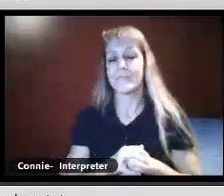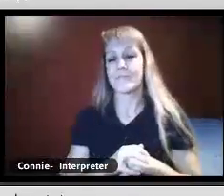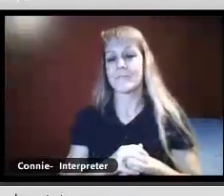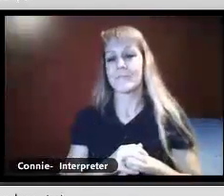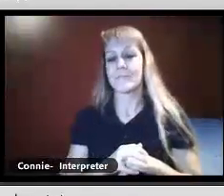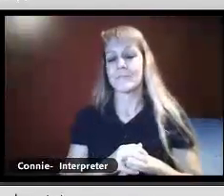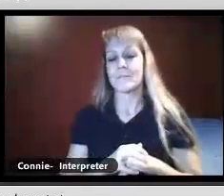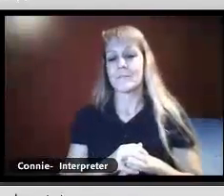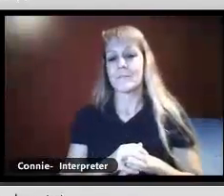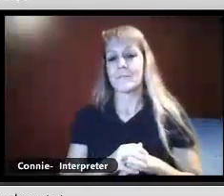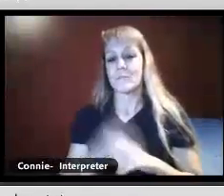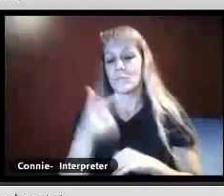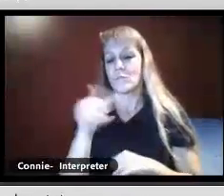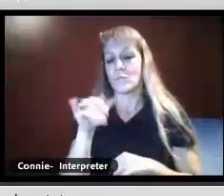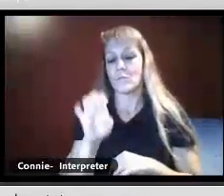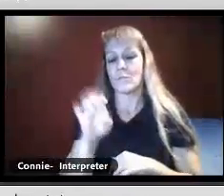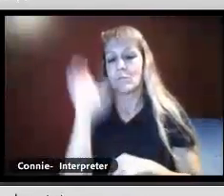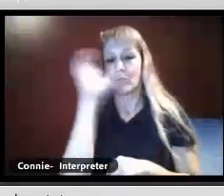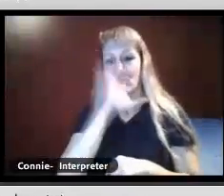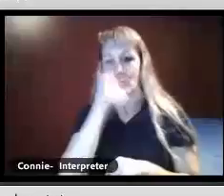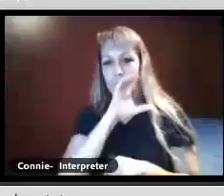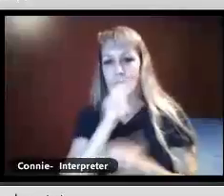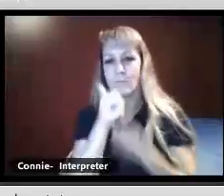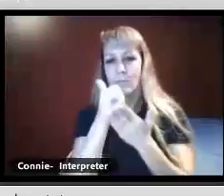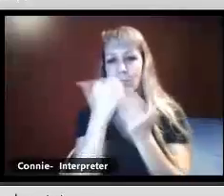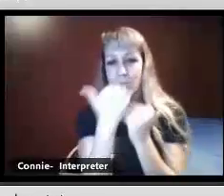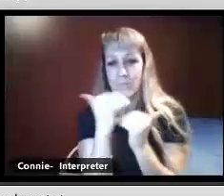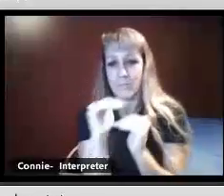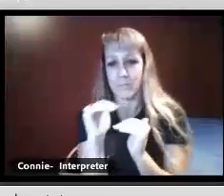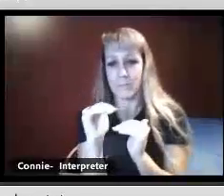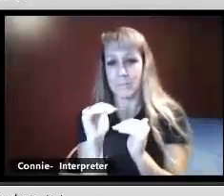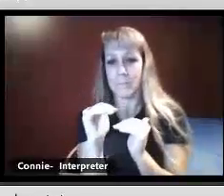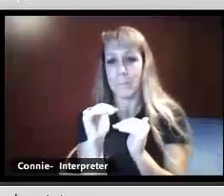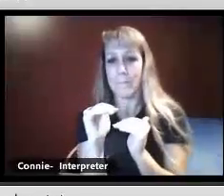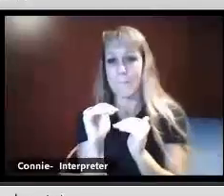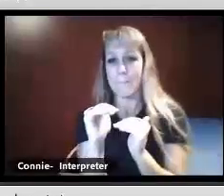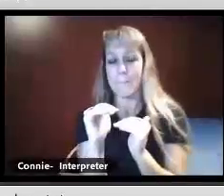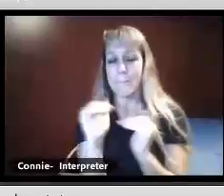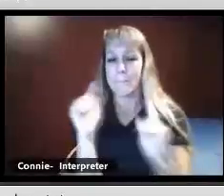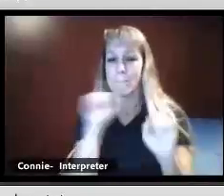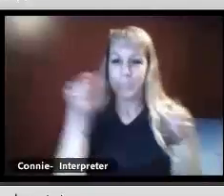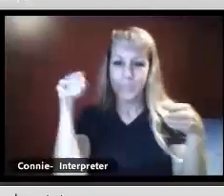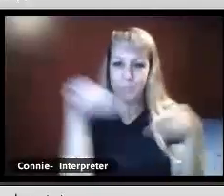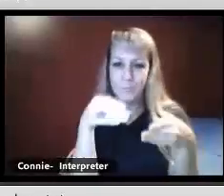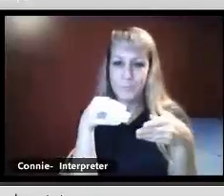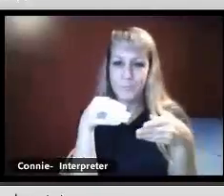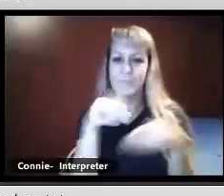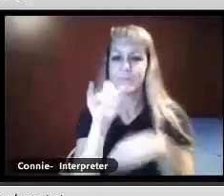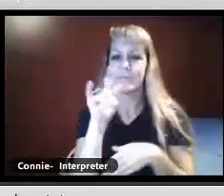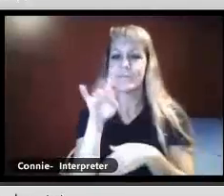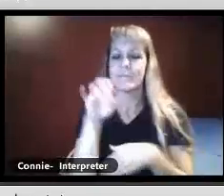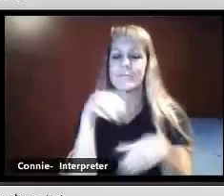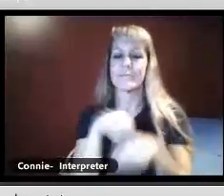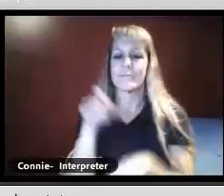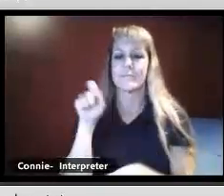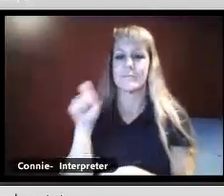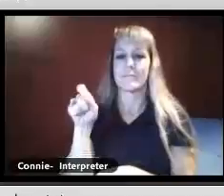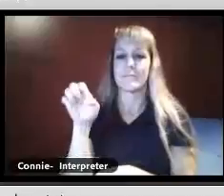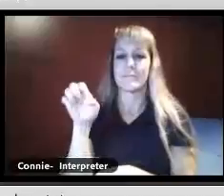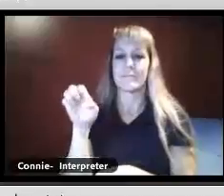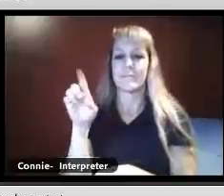Limiting your Google research in any topic to those sites that reside within the .edu domain is a wonderful